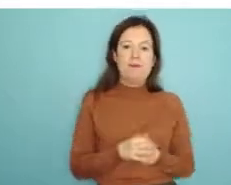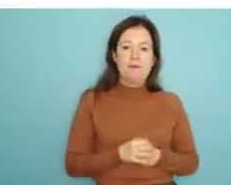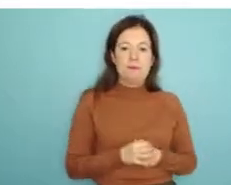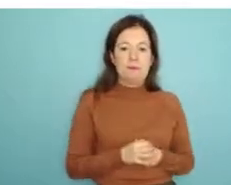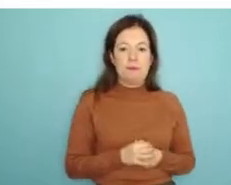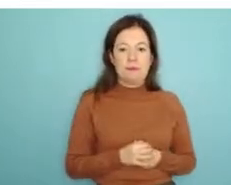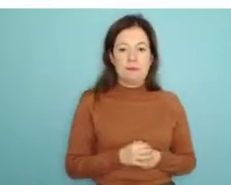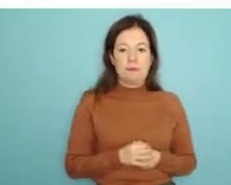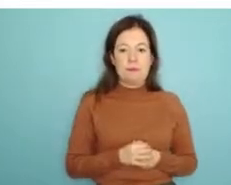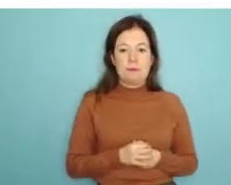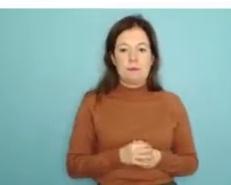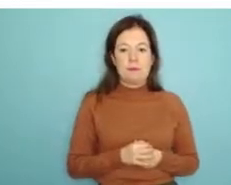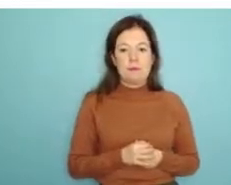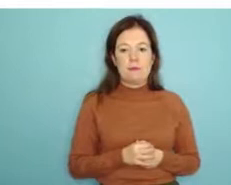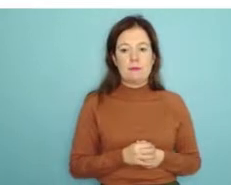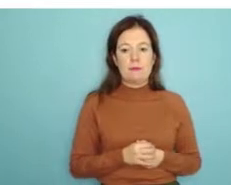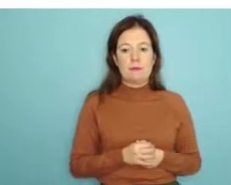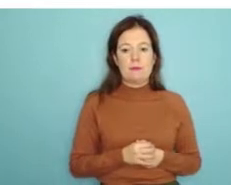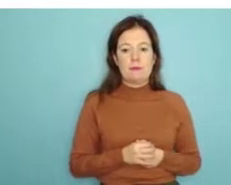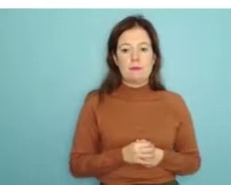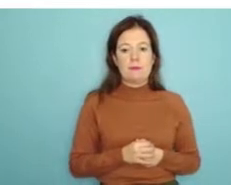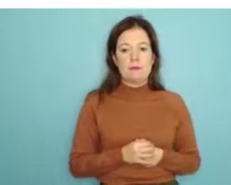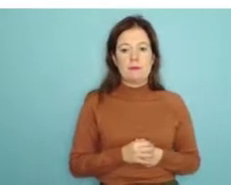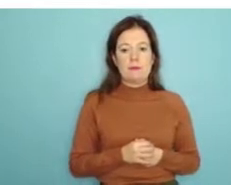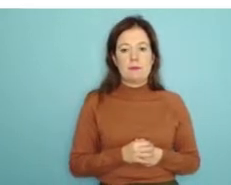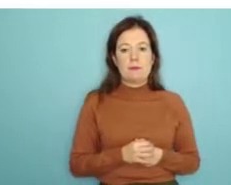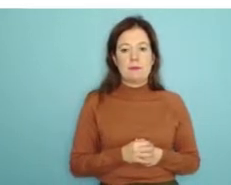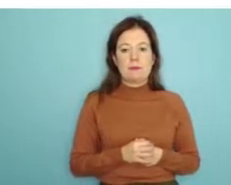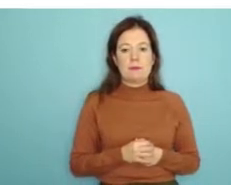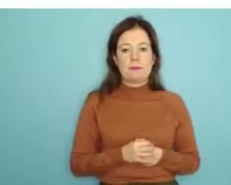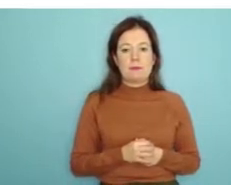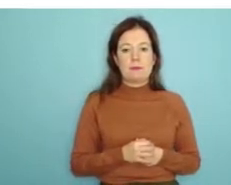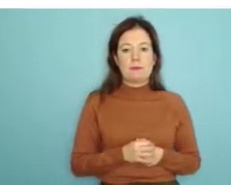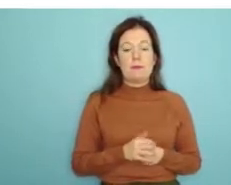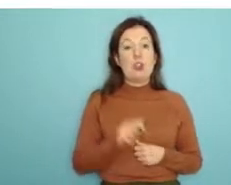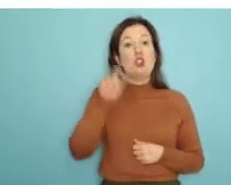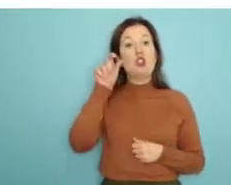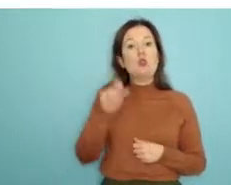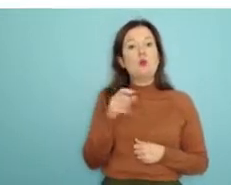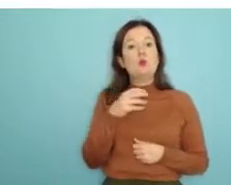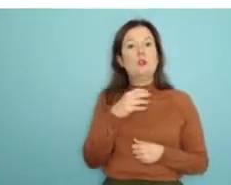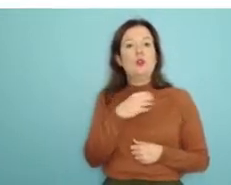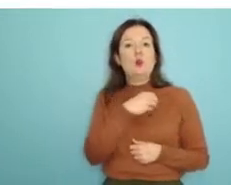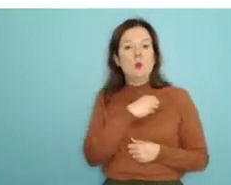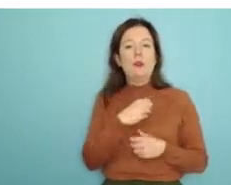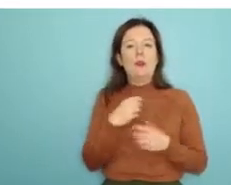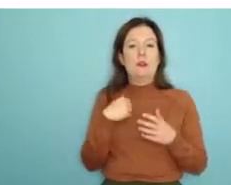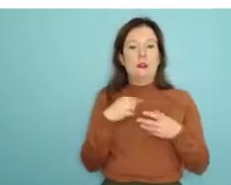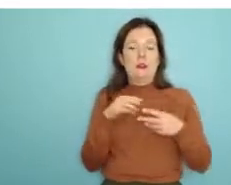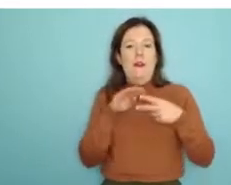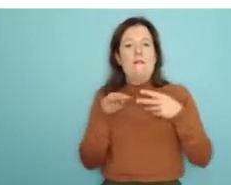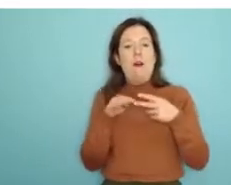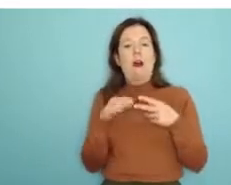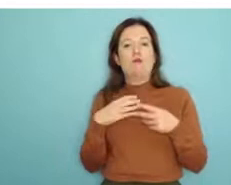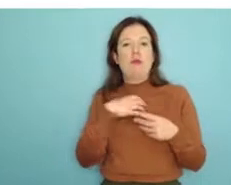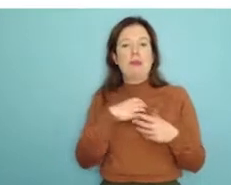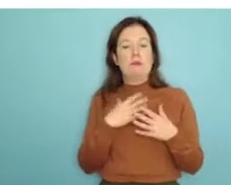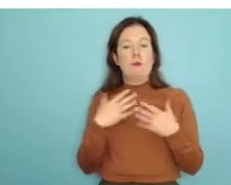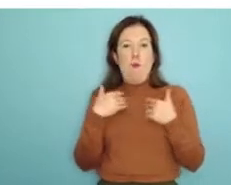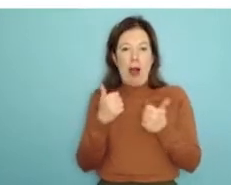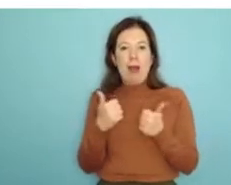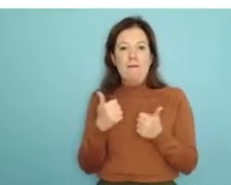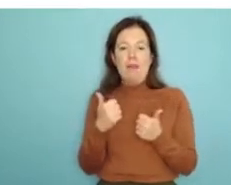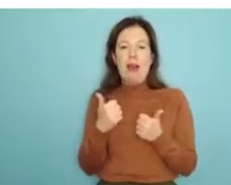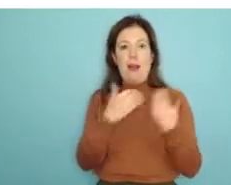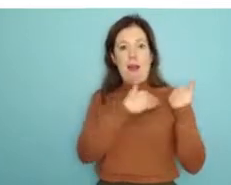Another example was when I was working on the Students' Union as Vice President Welfare, a colleague said to me, "Oh,